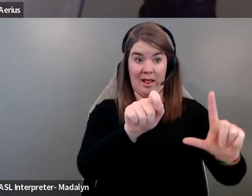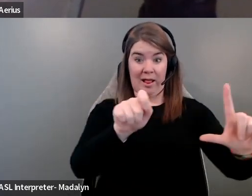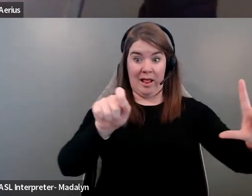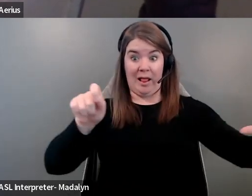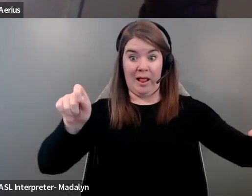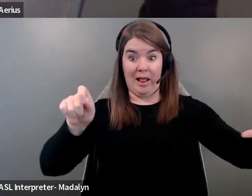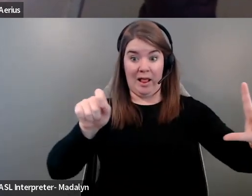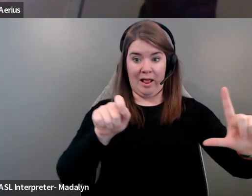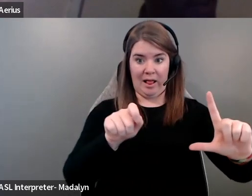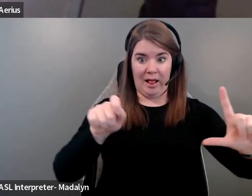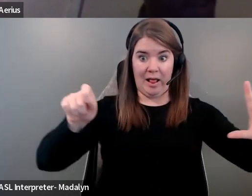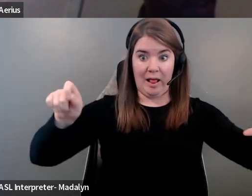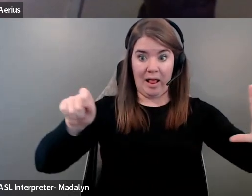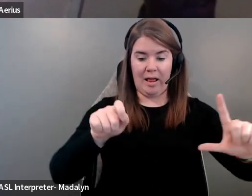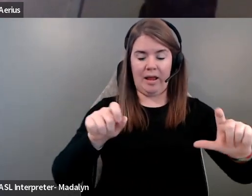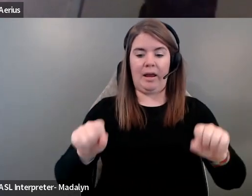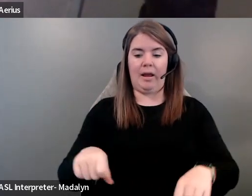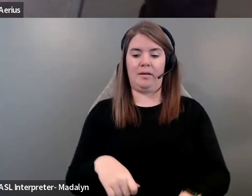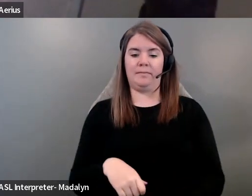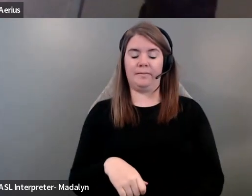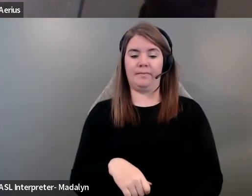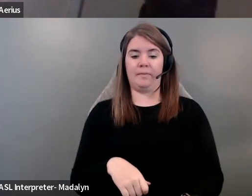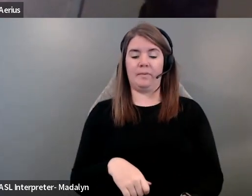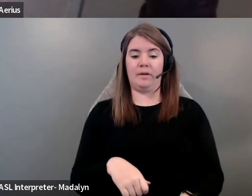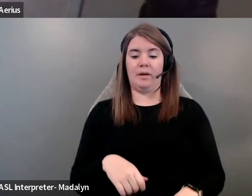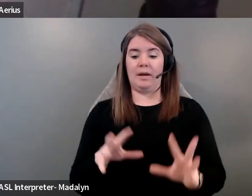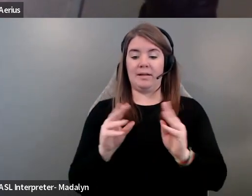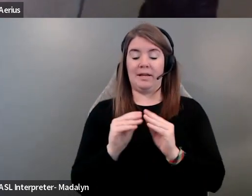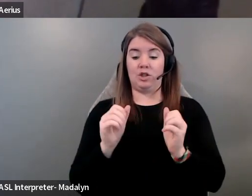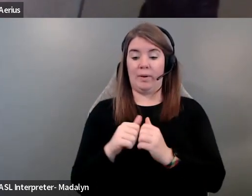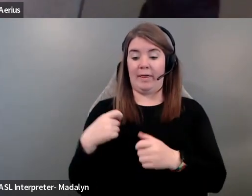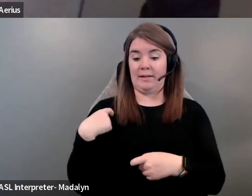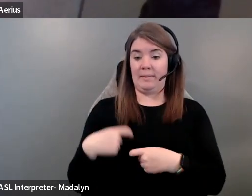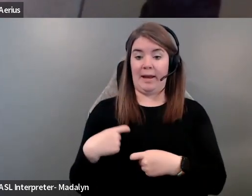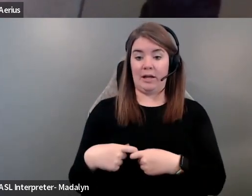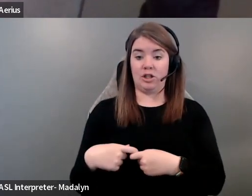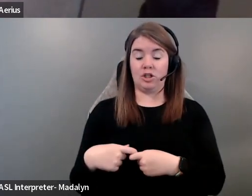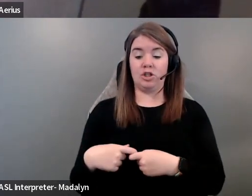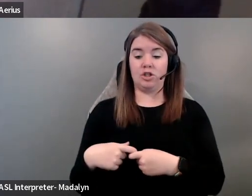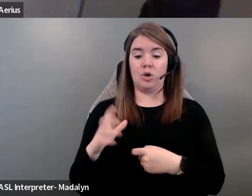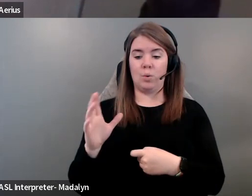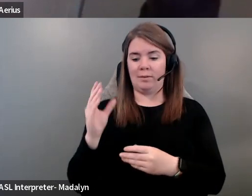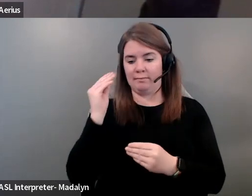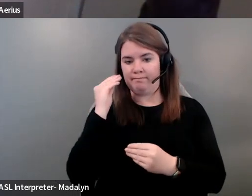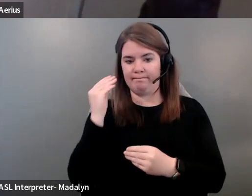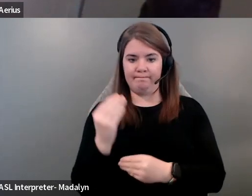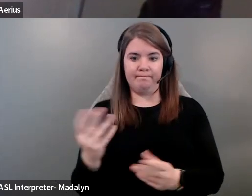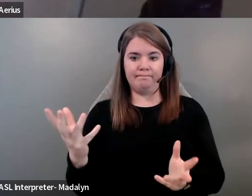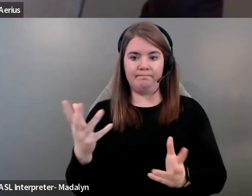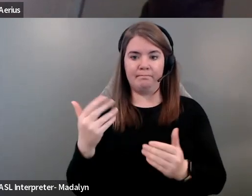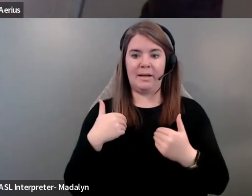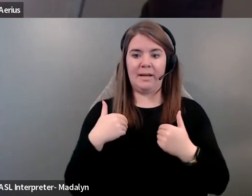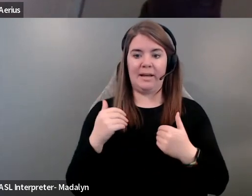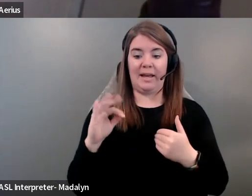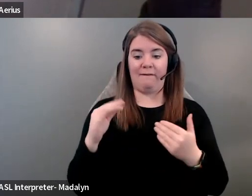For sessions with only Spanish, your one sheeter will tell you if you have Spanish. If you have